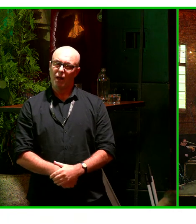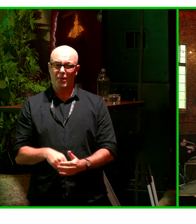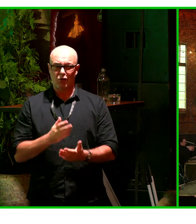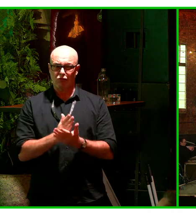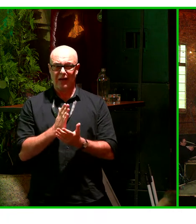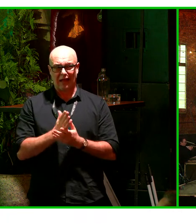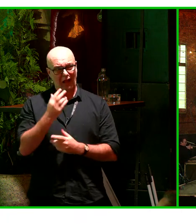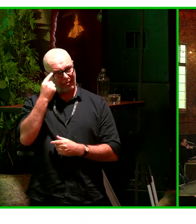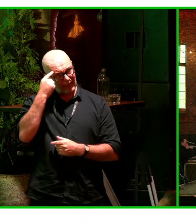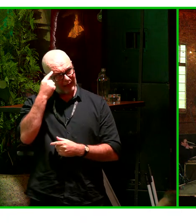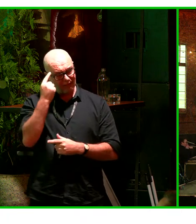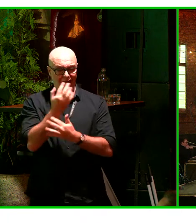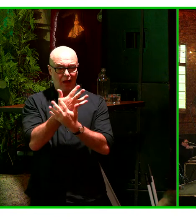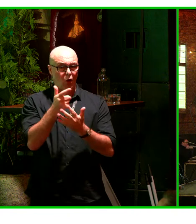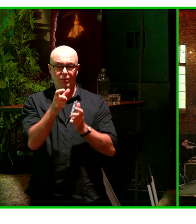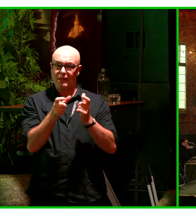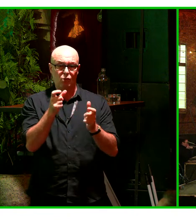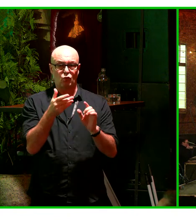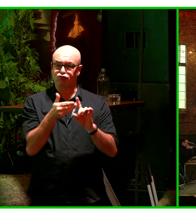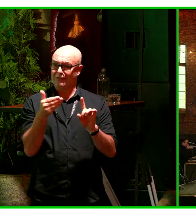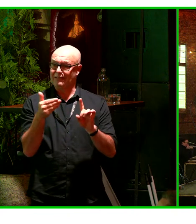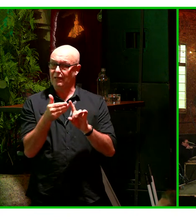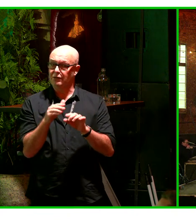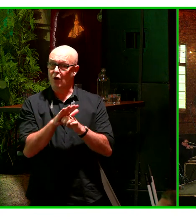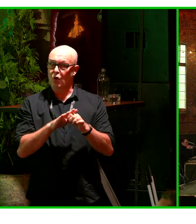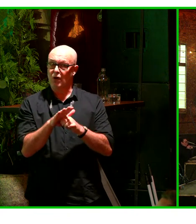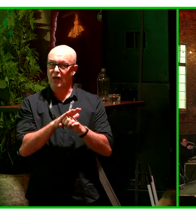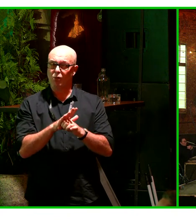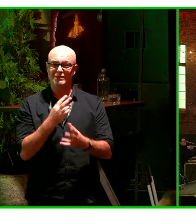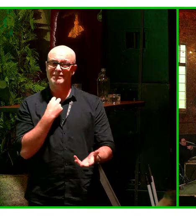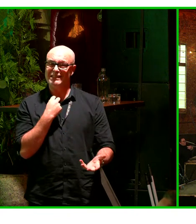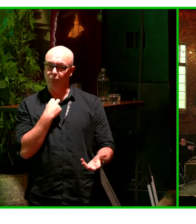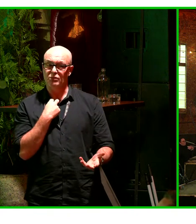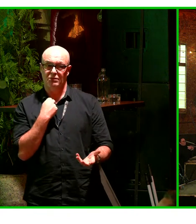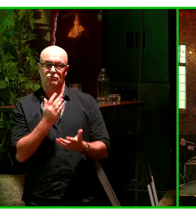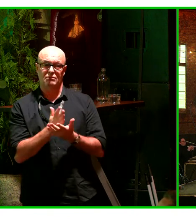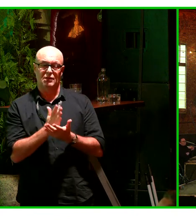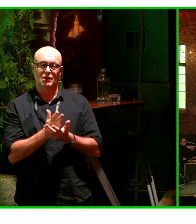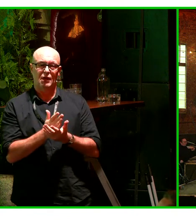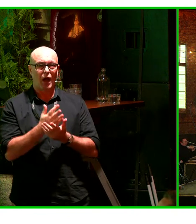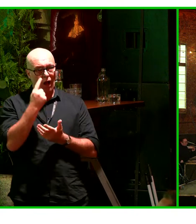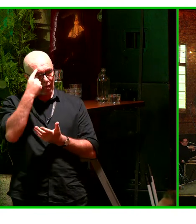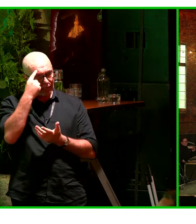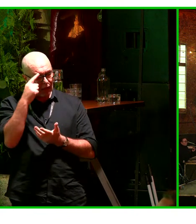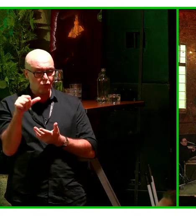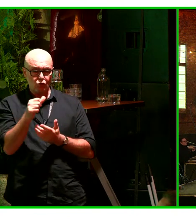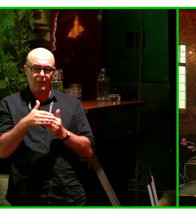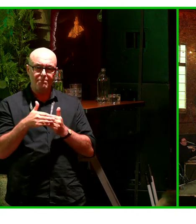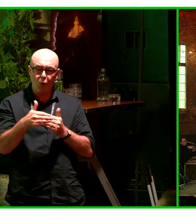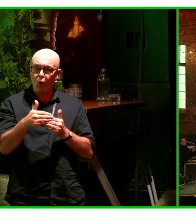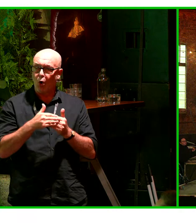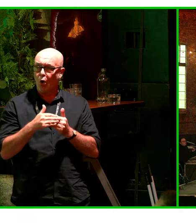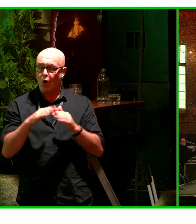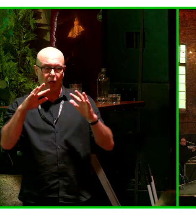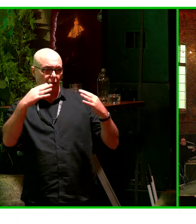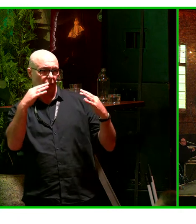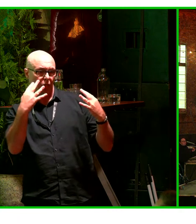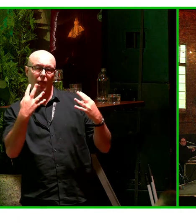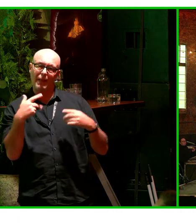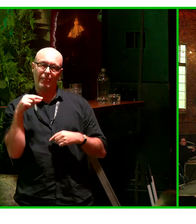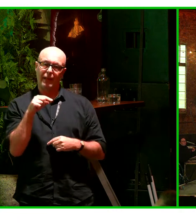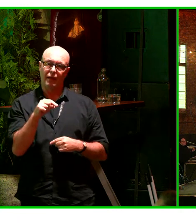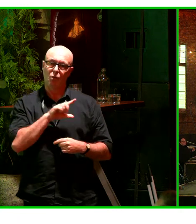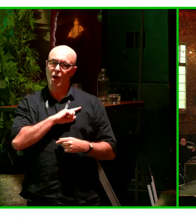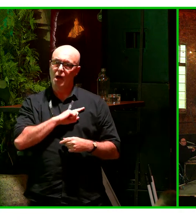radar with some of the media locally. I was a bit disappointed that there wasn't more of a song and a dance about it, because this could